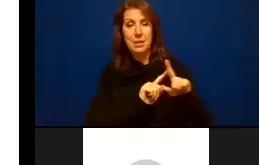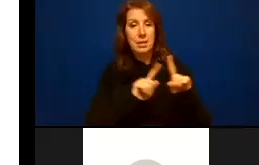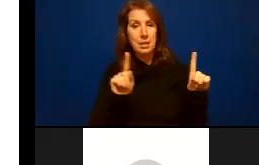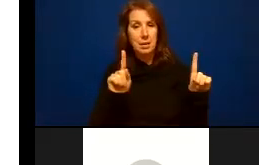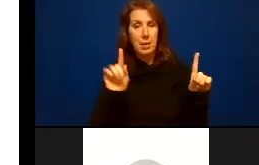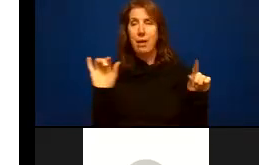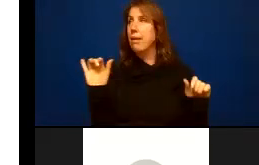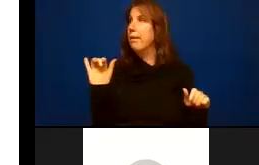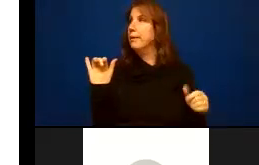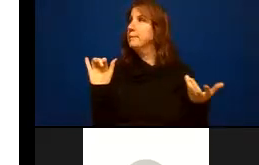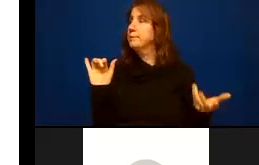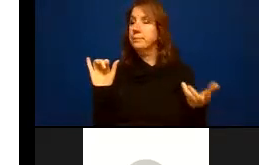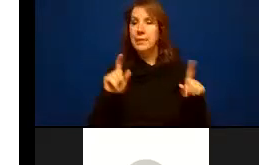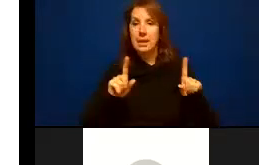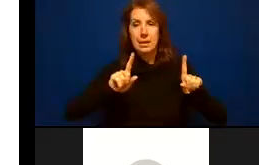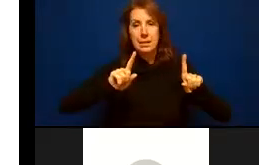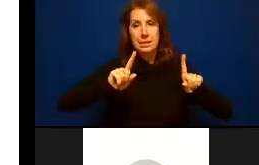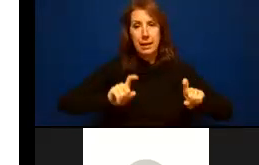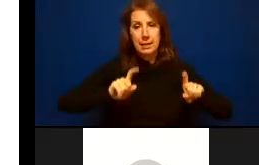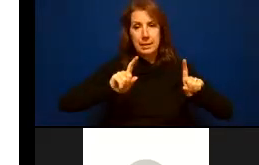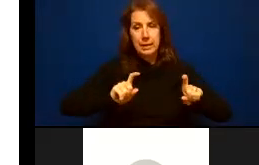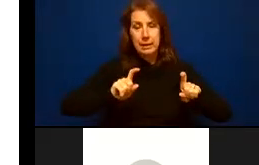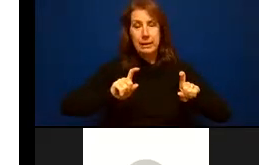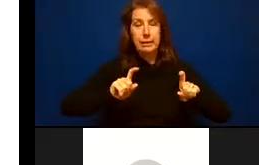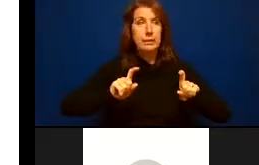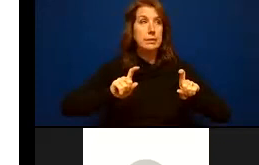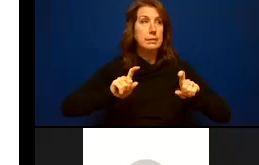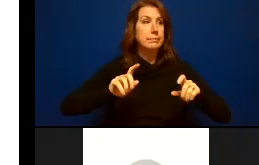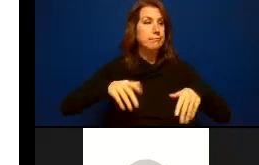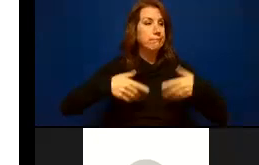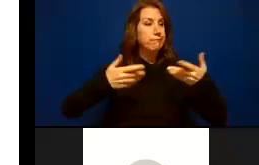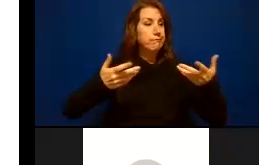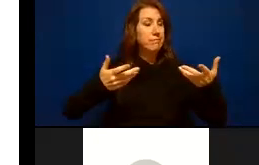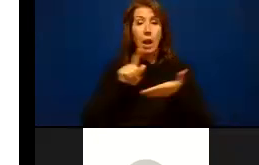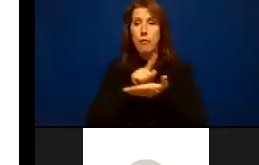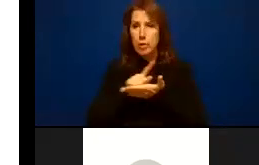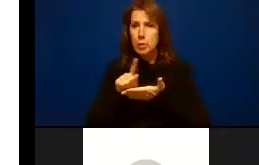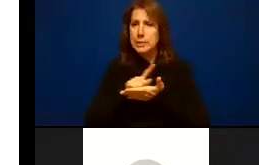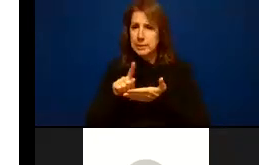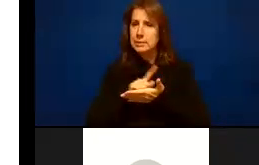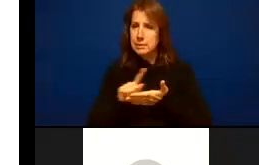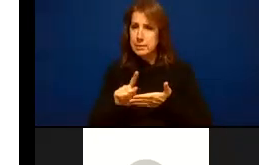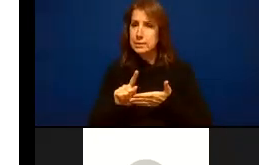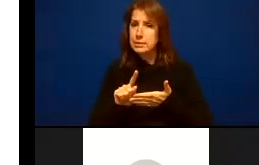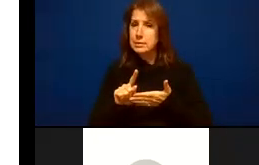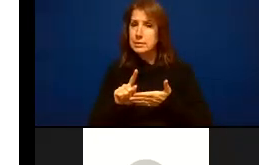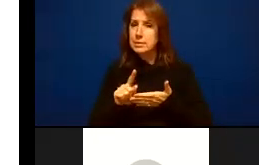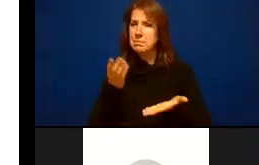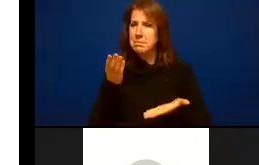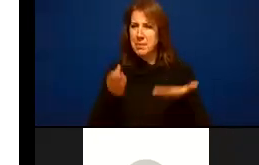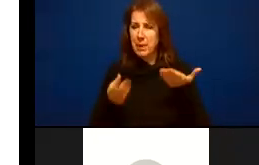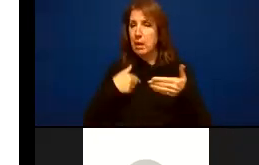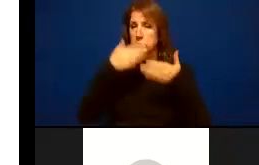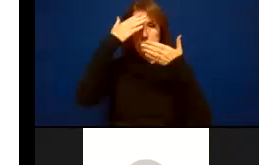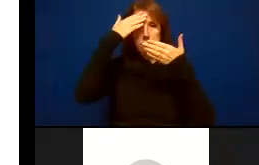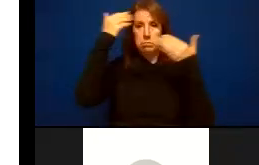something like testing every week is maybe what they've said. I've lost track